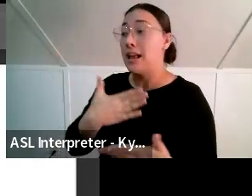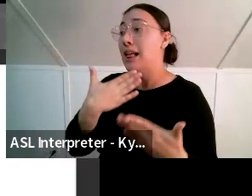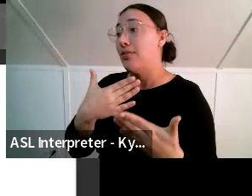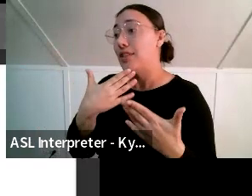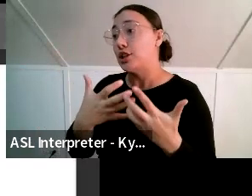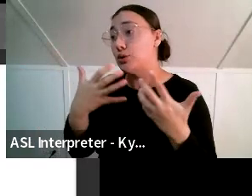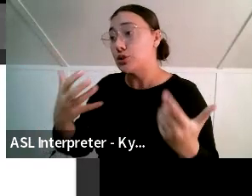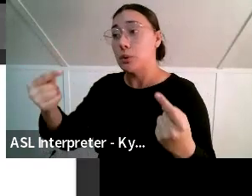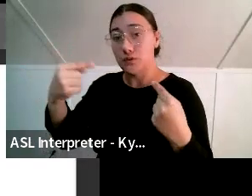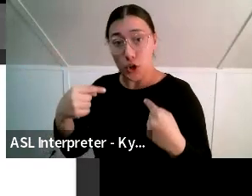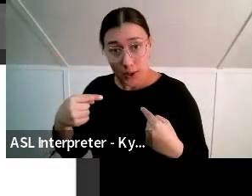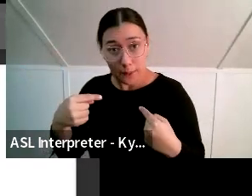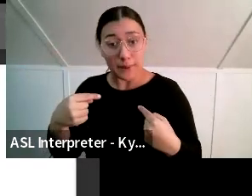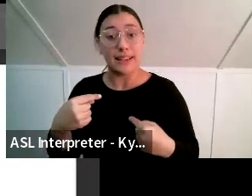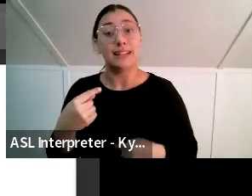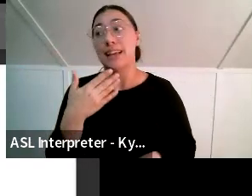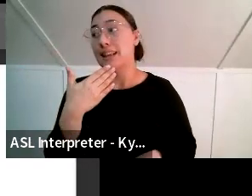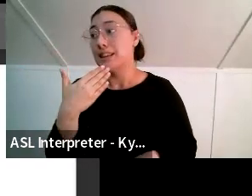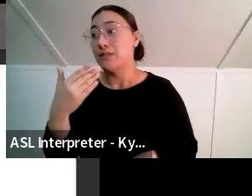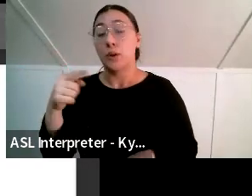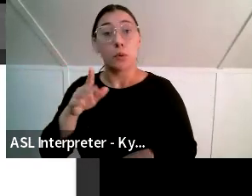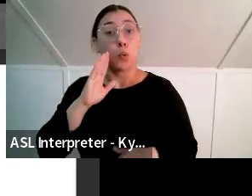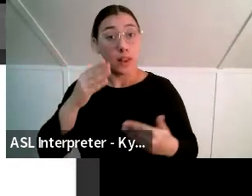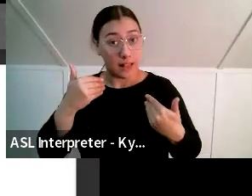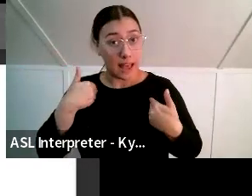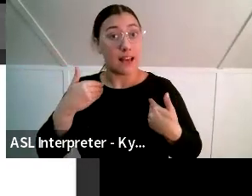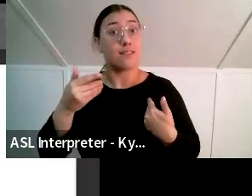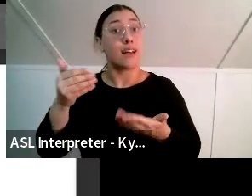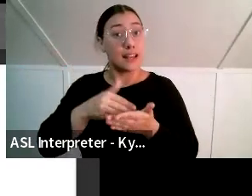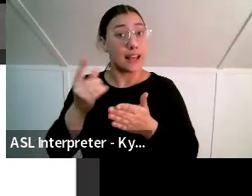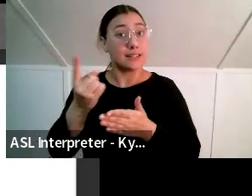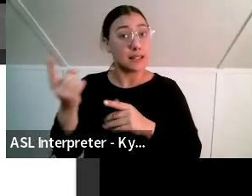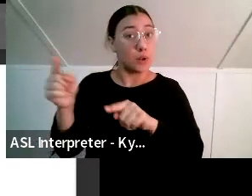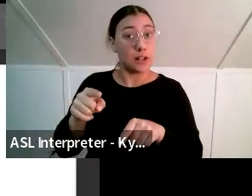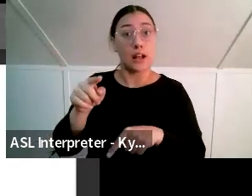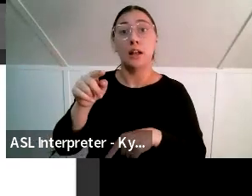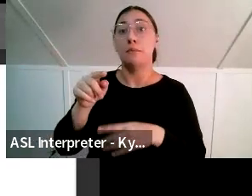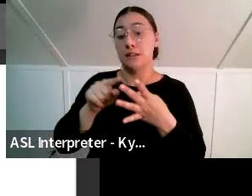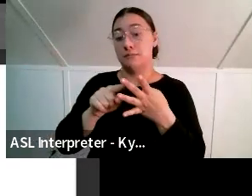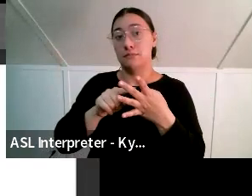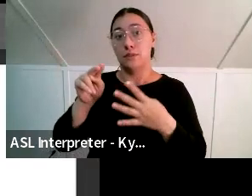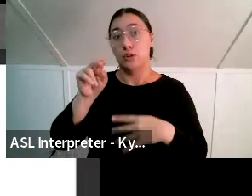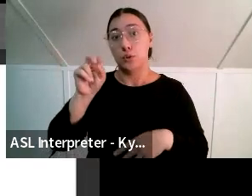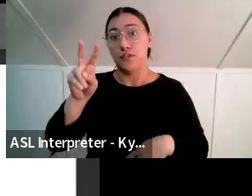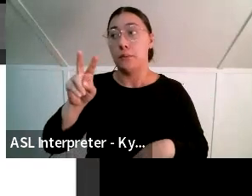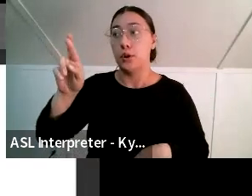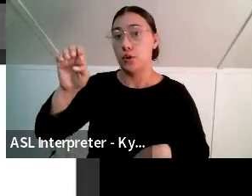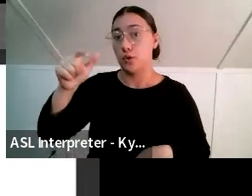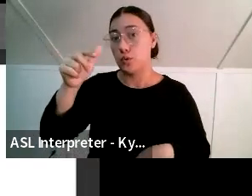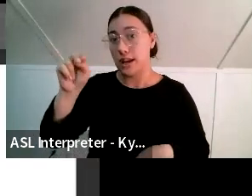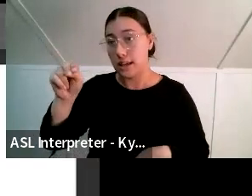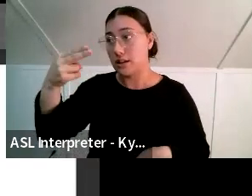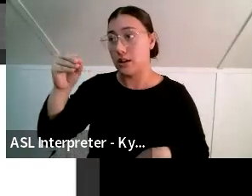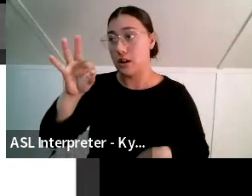of November with our guest speaker being Megan Hoffman, who will be talking about supporting students with autism, ADHD,